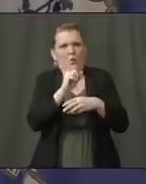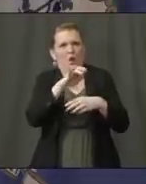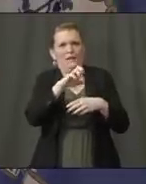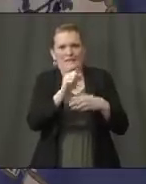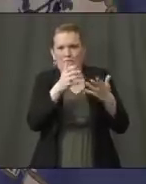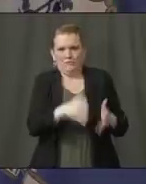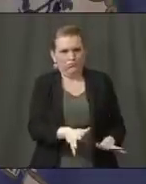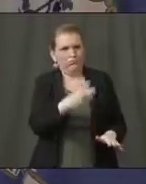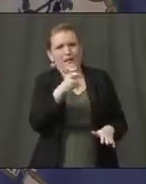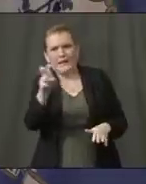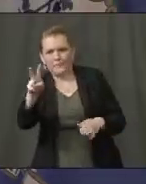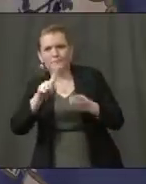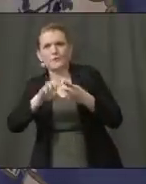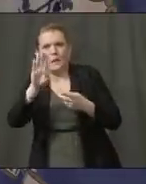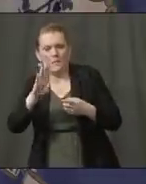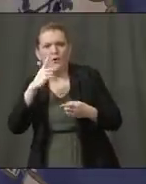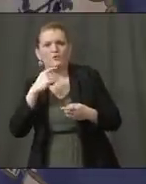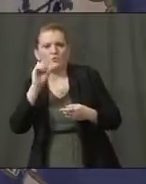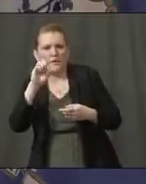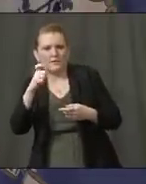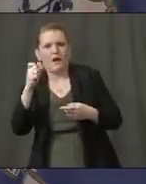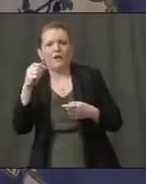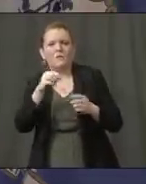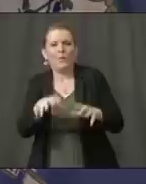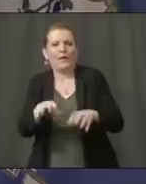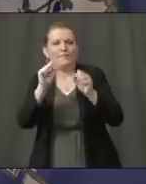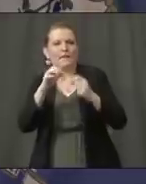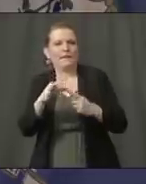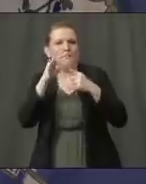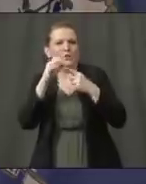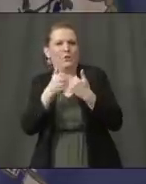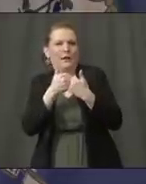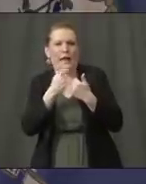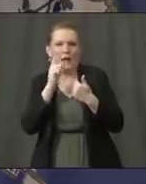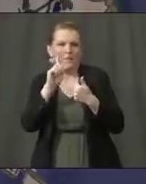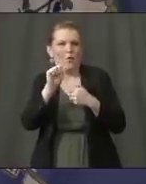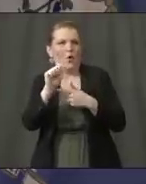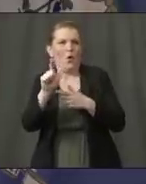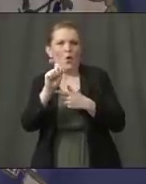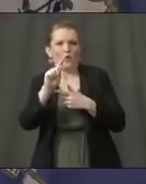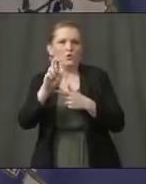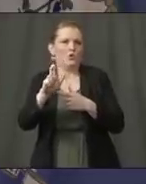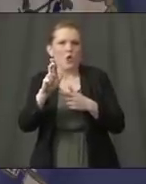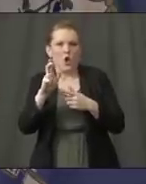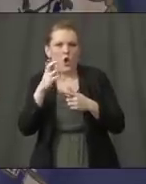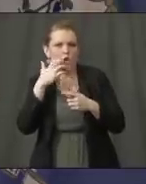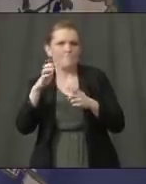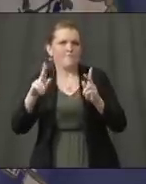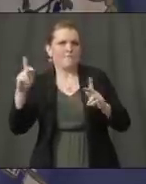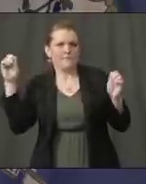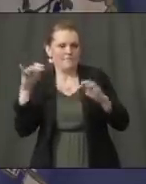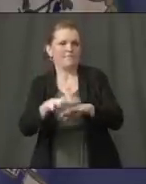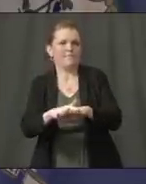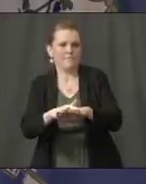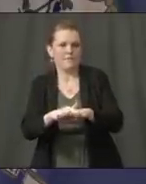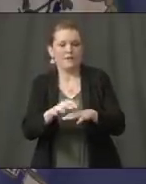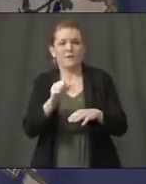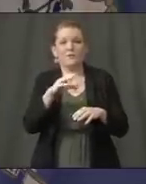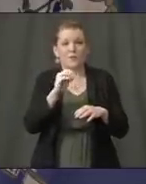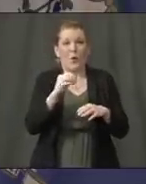sort of an all-star cast. And they came back, and a few days later, 5,000 fans showed up at